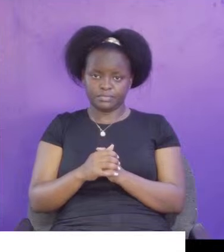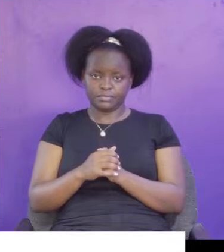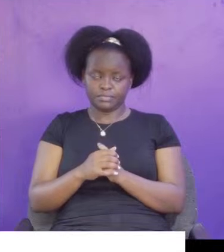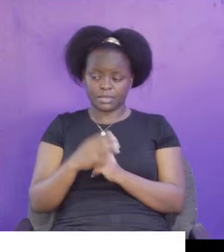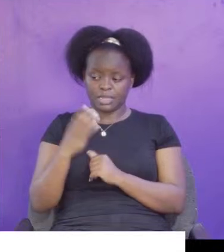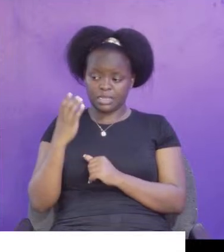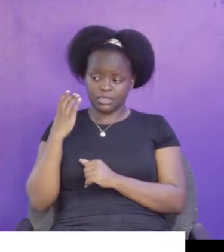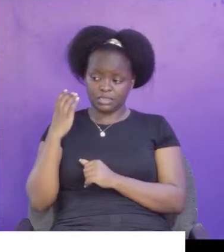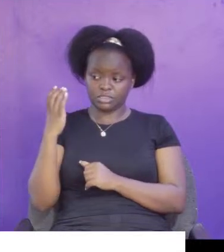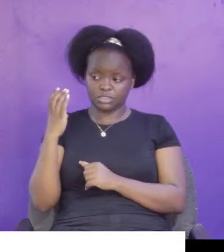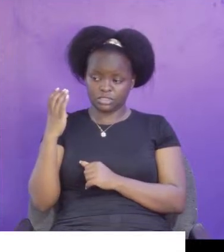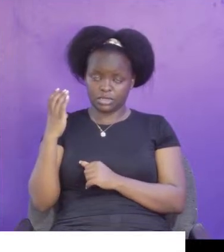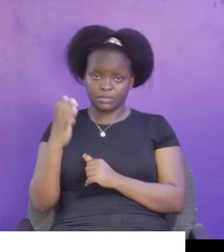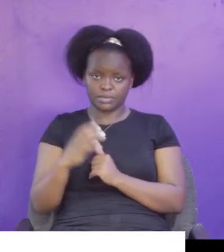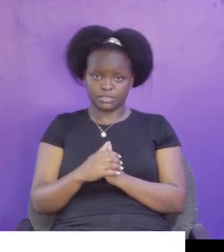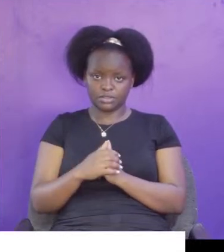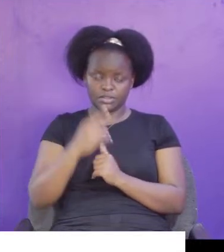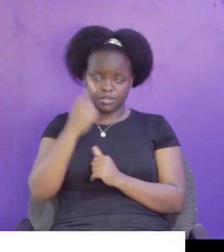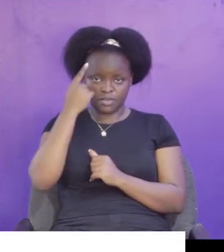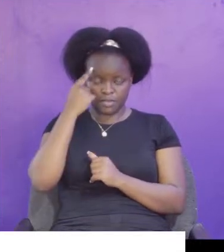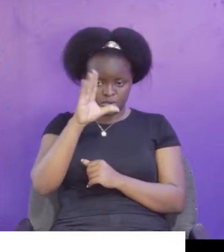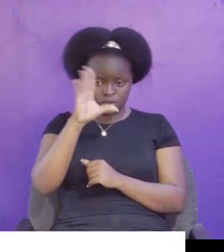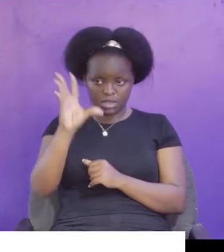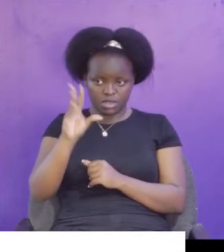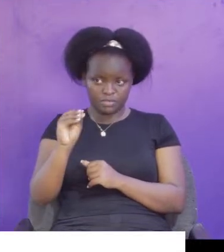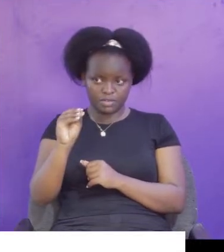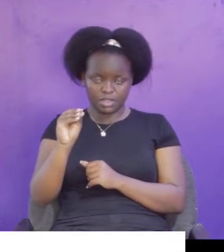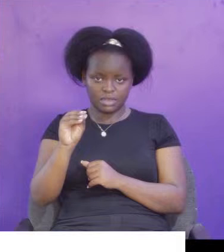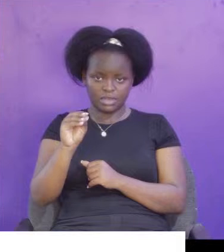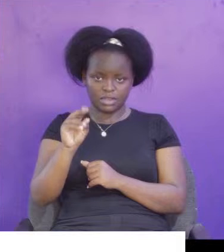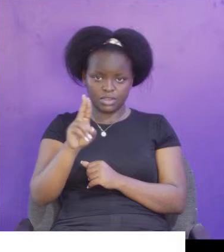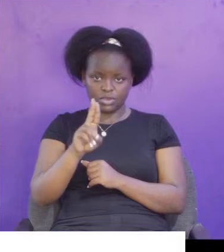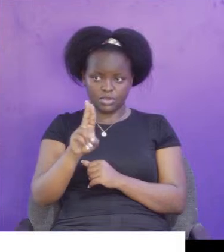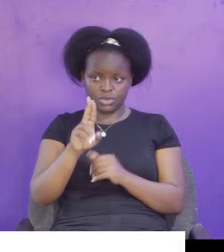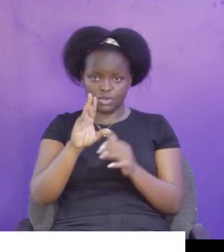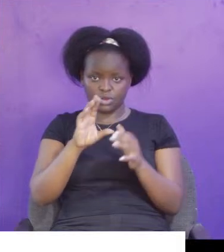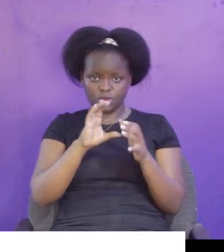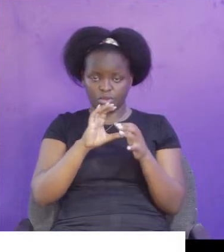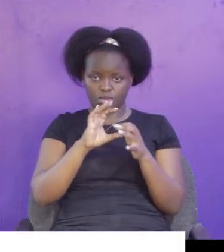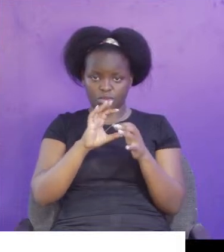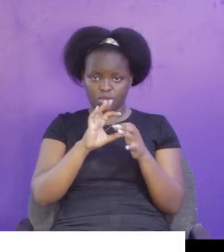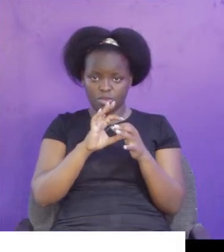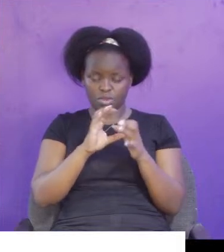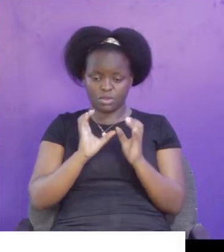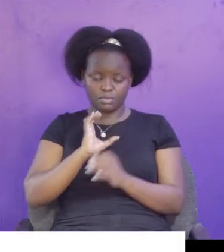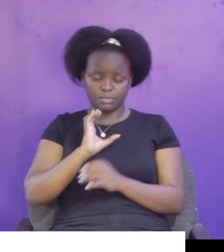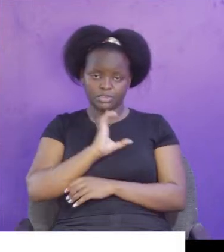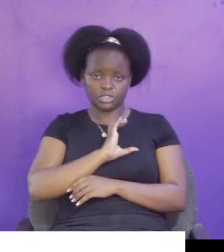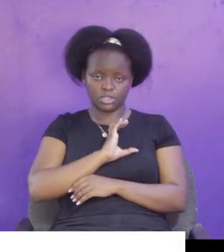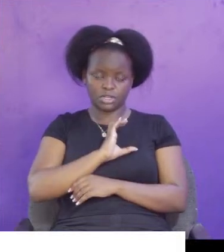Chairperson, the African Union Commission, His Excellency Mahmoud Ali Yusuf,